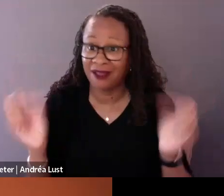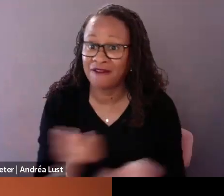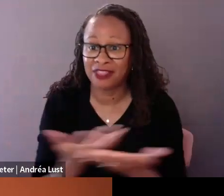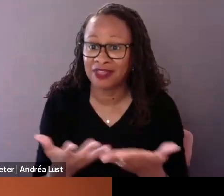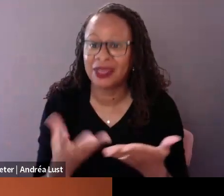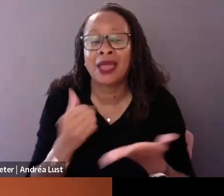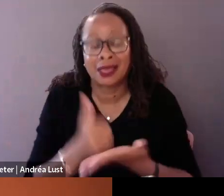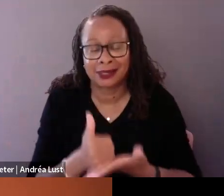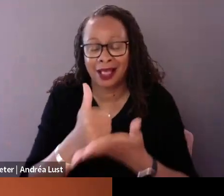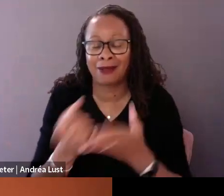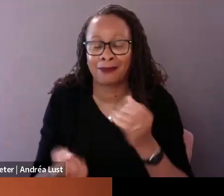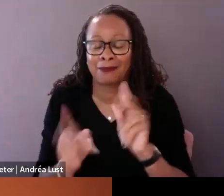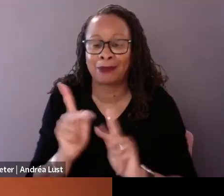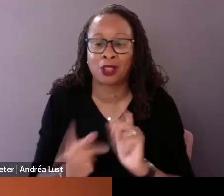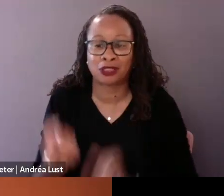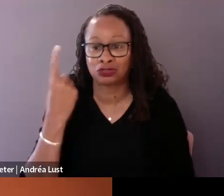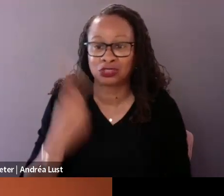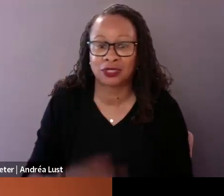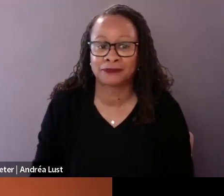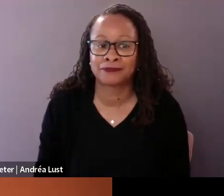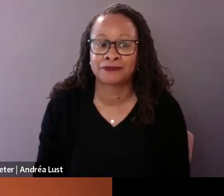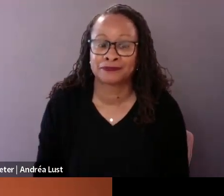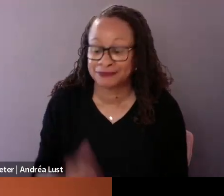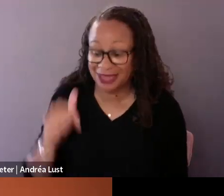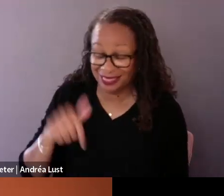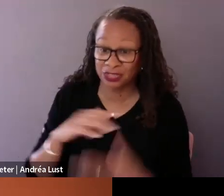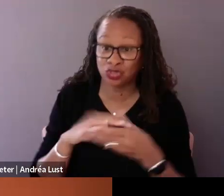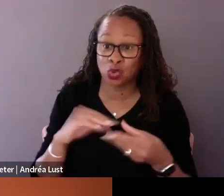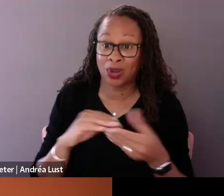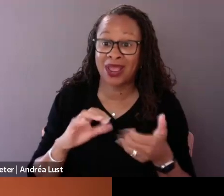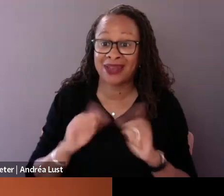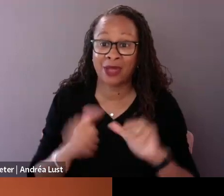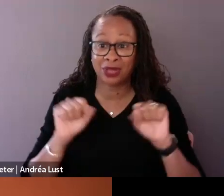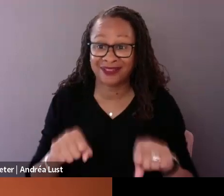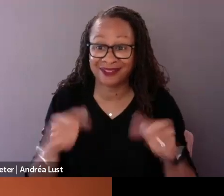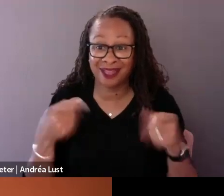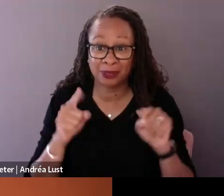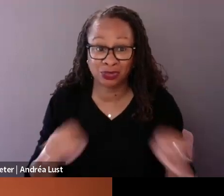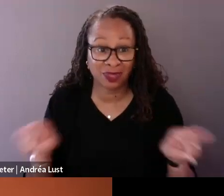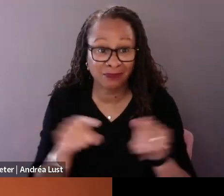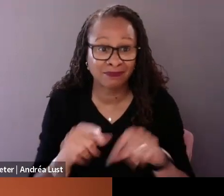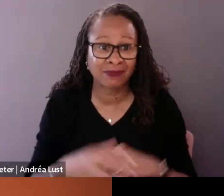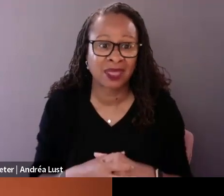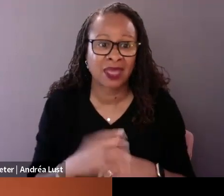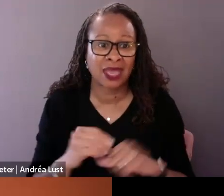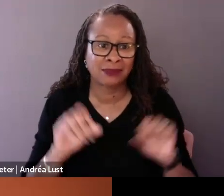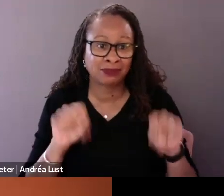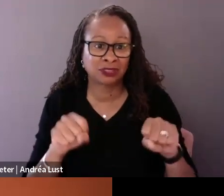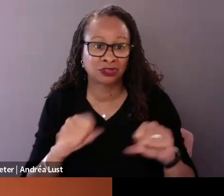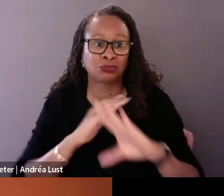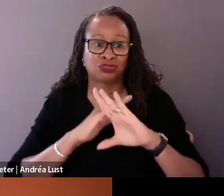people understand this story, but also how it could happen to them, and, you know, potentially